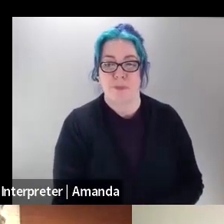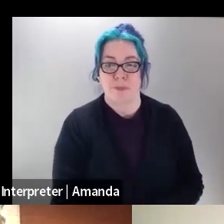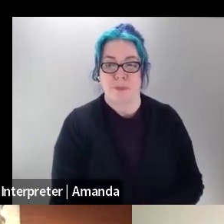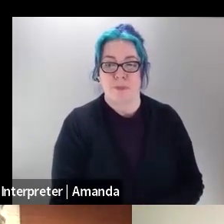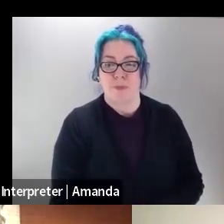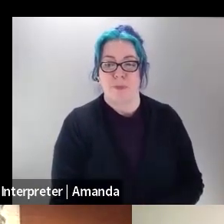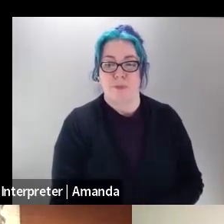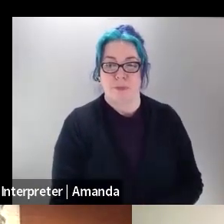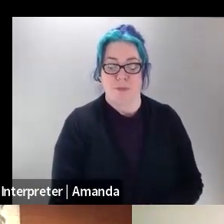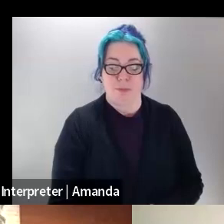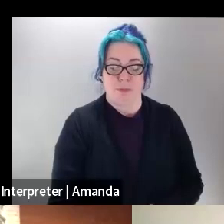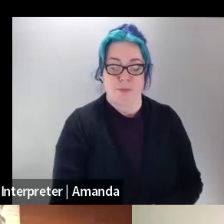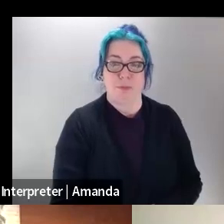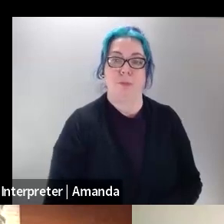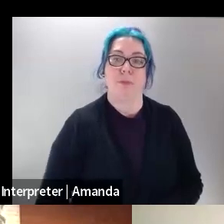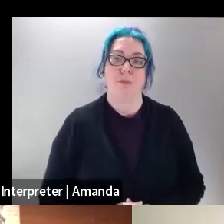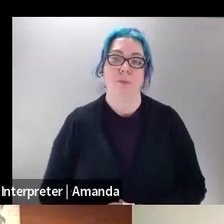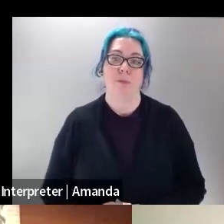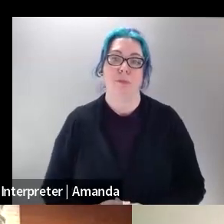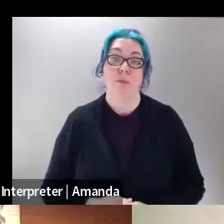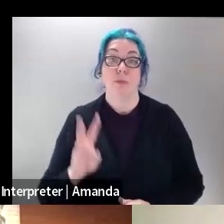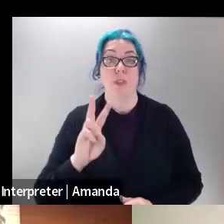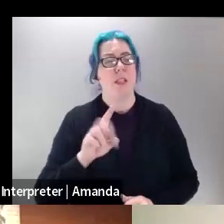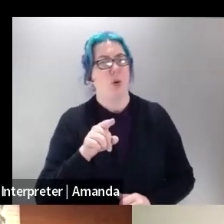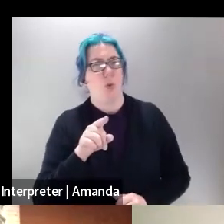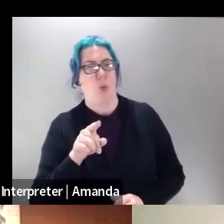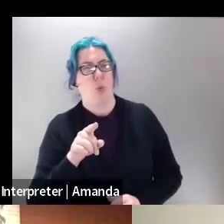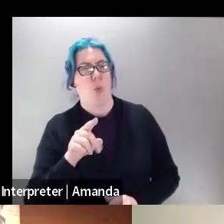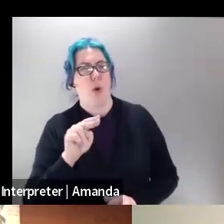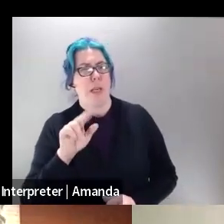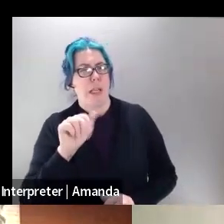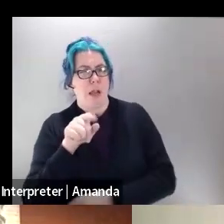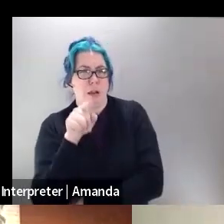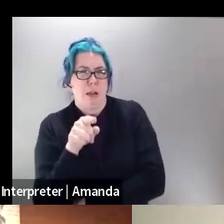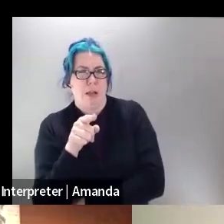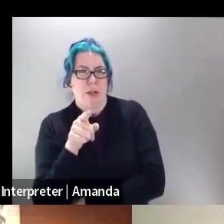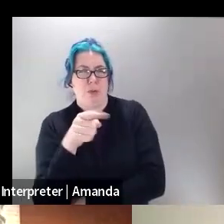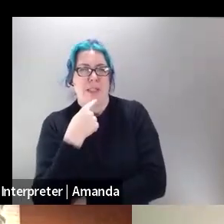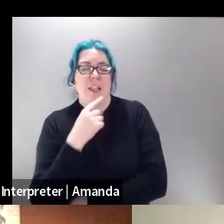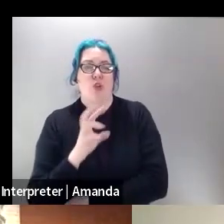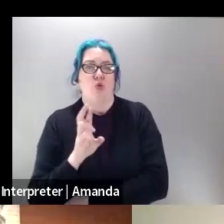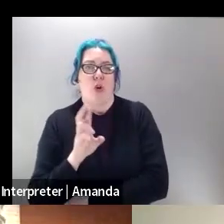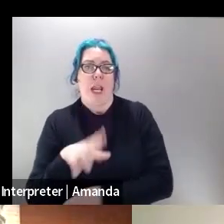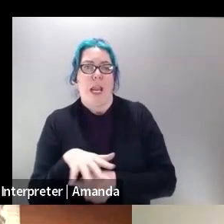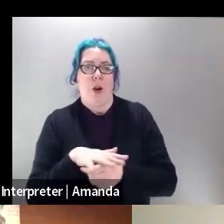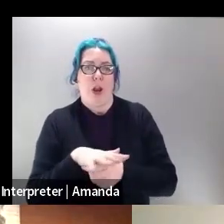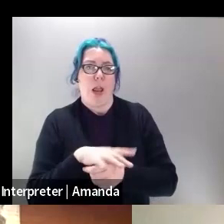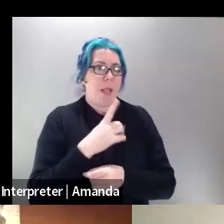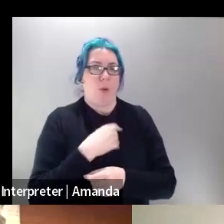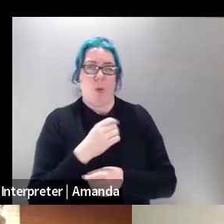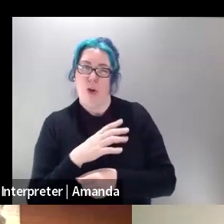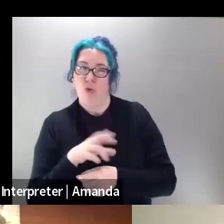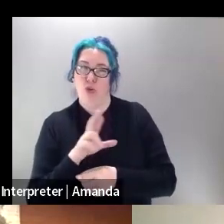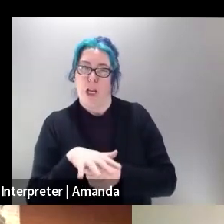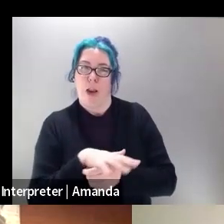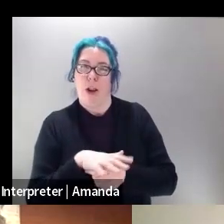Oh, Nina, what you've said is so fantastic and provocative. I want to live in the gray areas. I want to hear more about all the things you just said. And I've